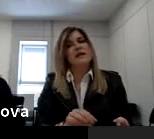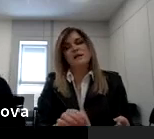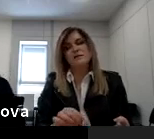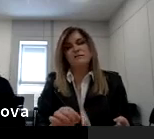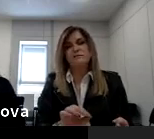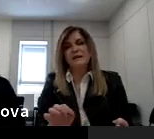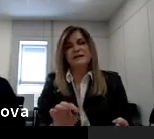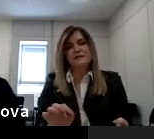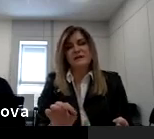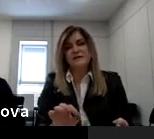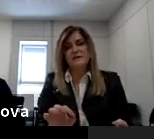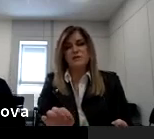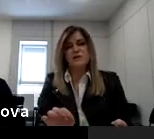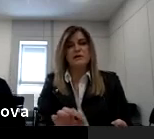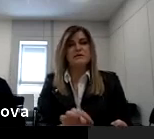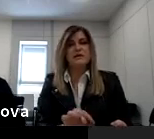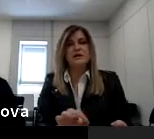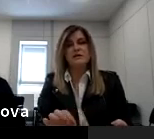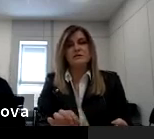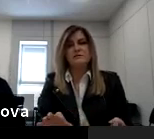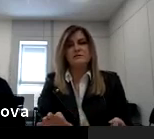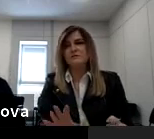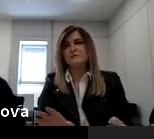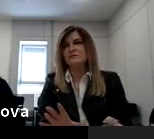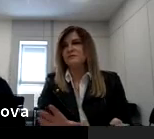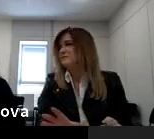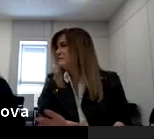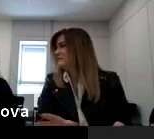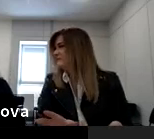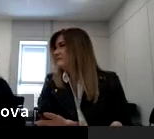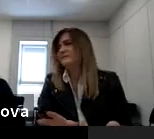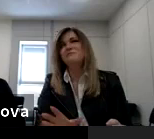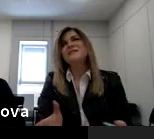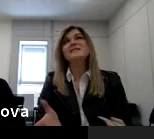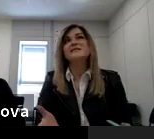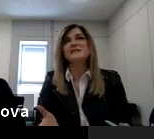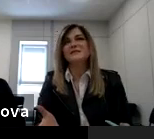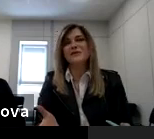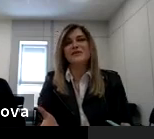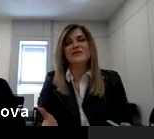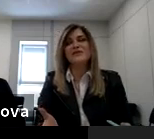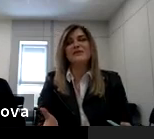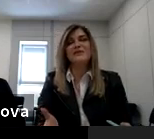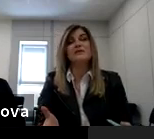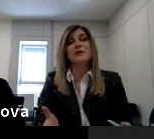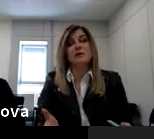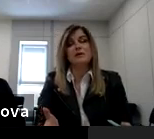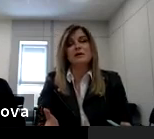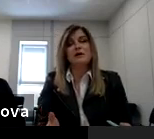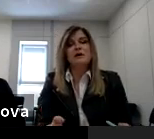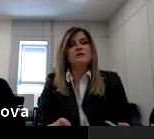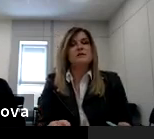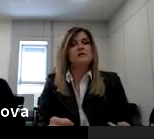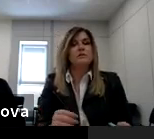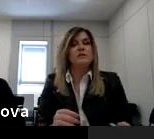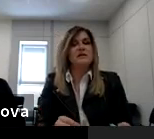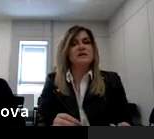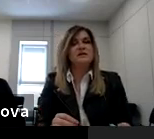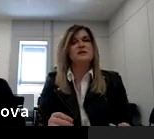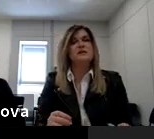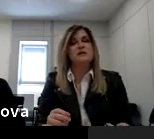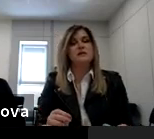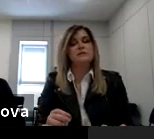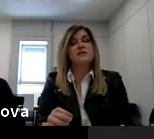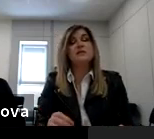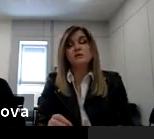without any blank spaces, without any misses with the rubber. So with